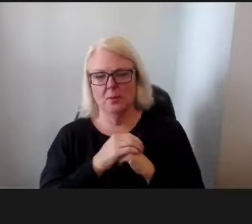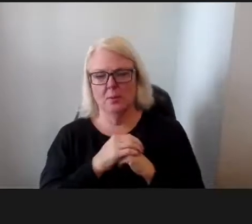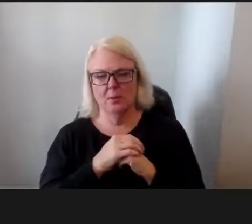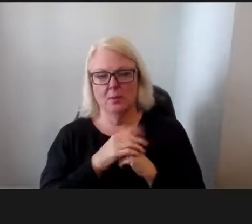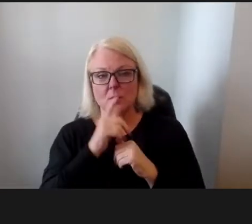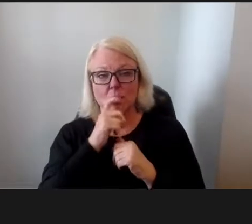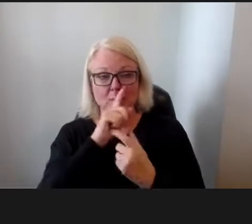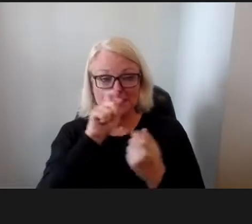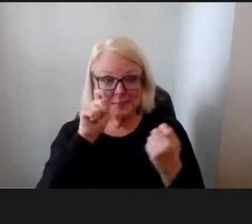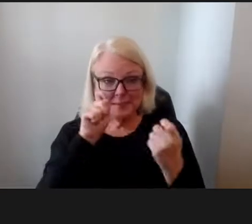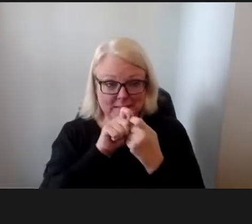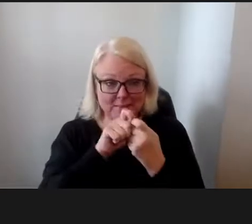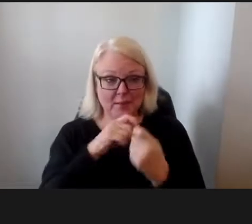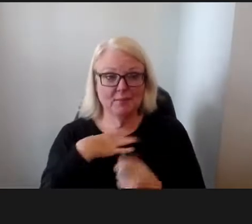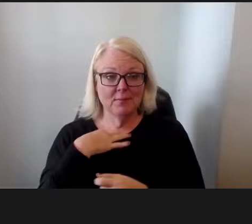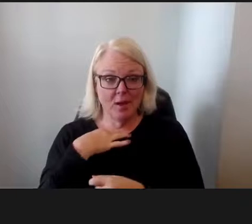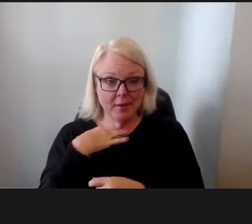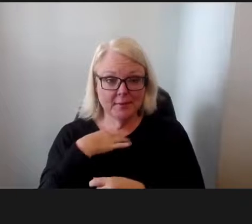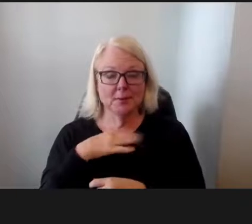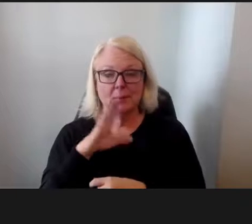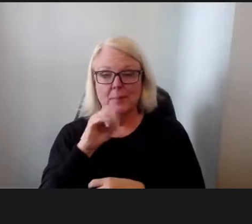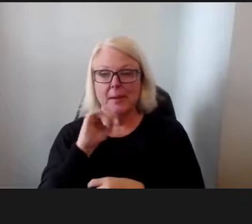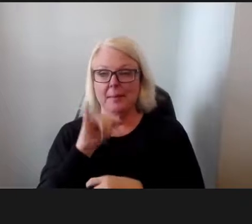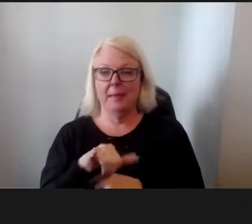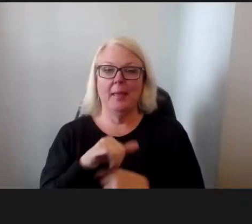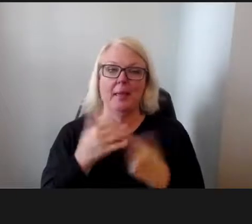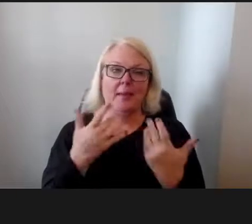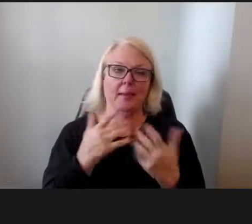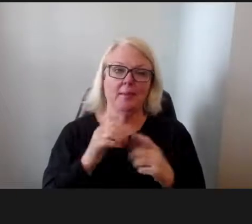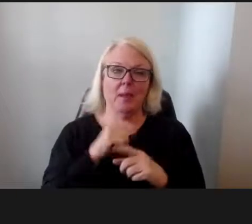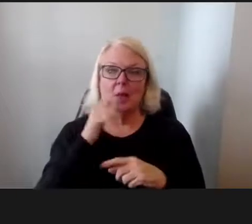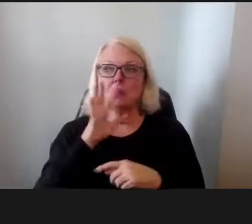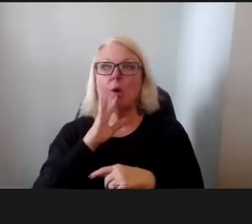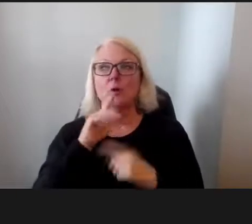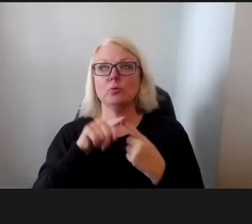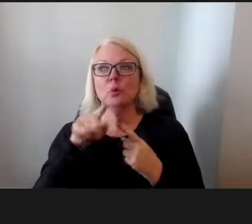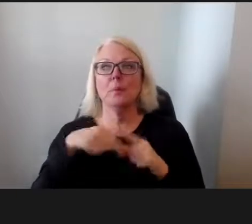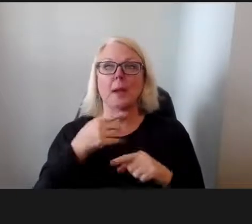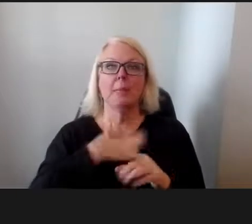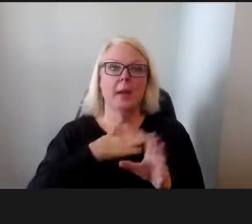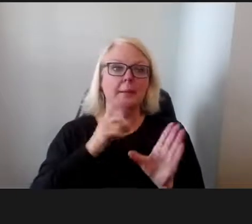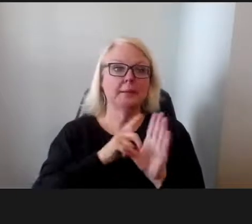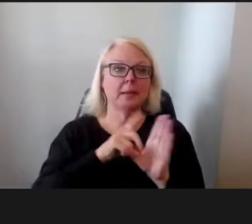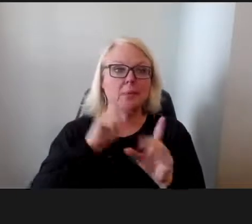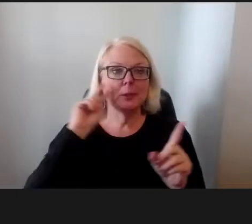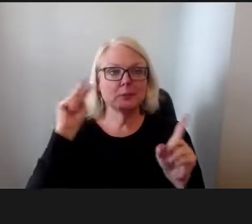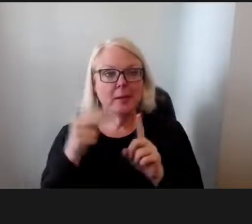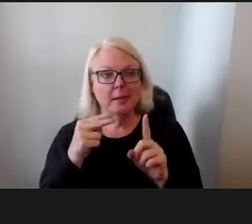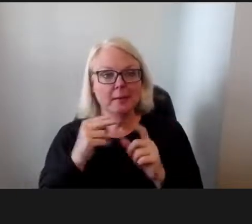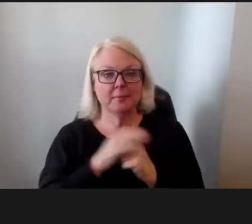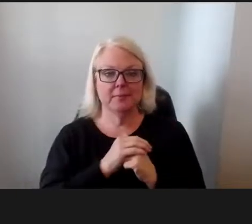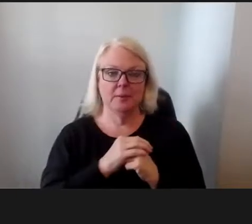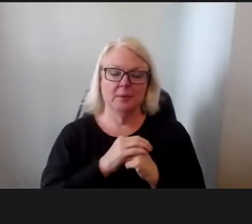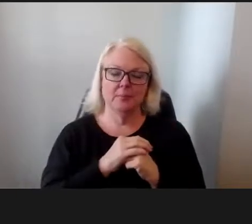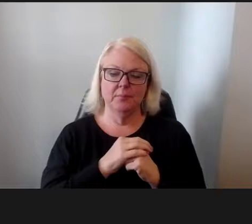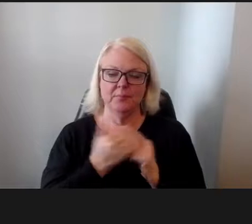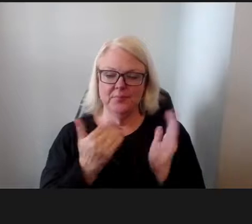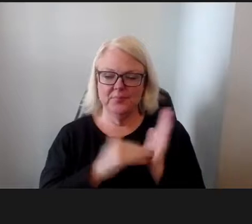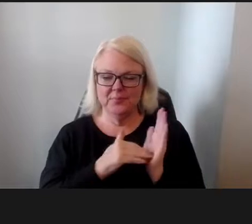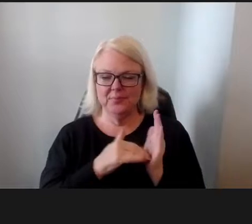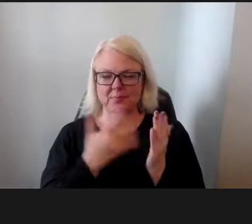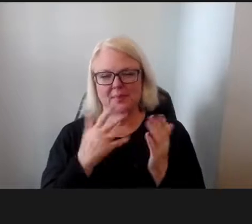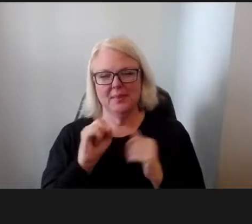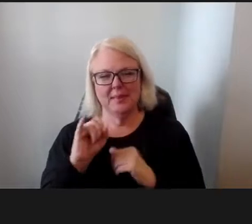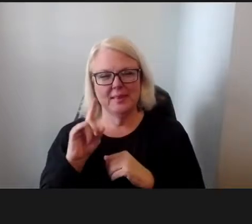who are specifically volunteering to be that guinea pig and say, I will talk to you about my disabled perspective. Again, kind of a side